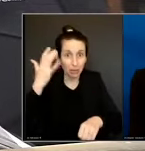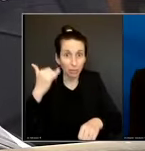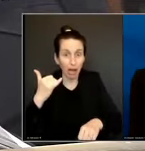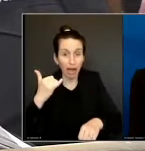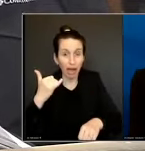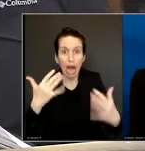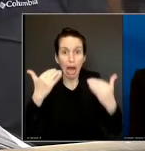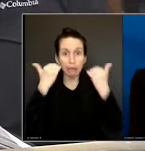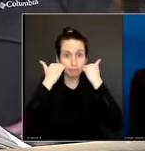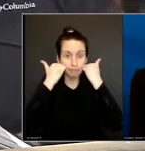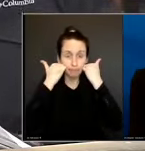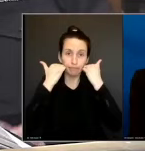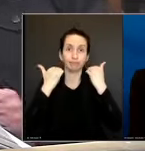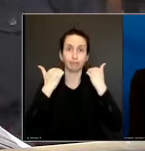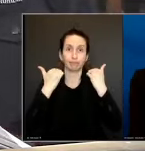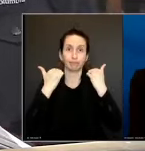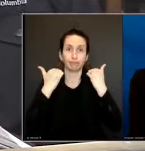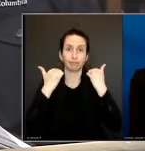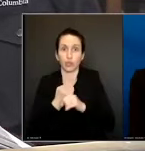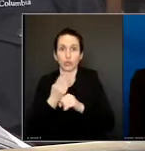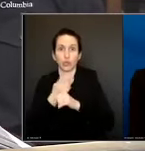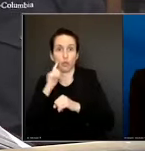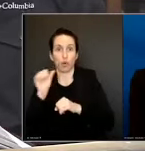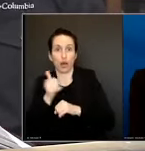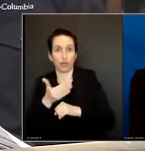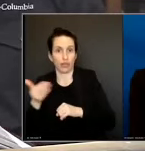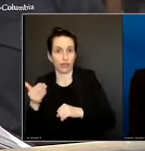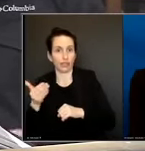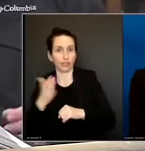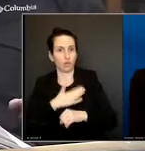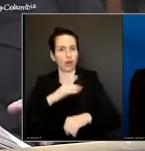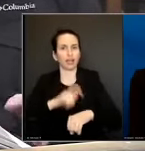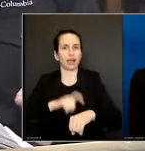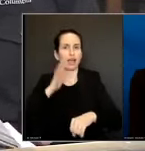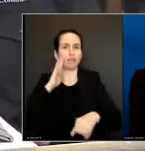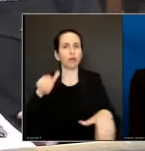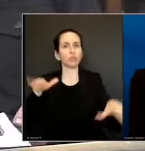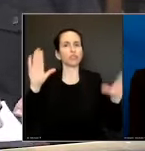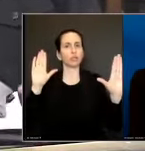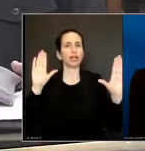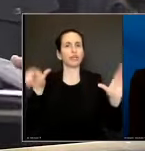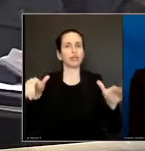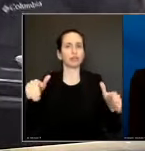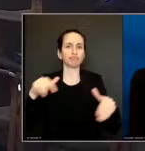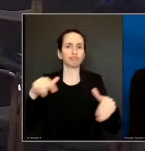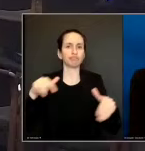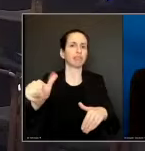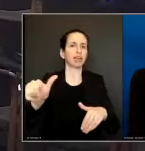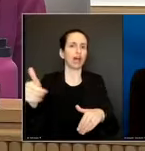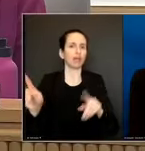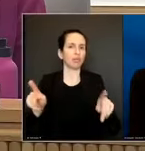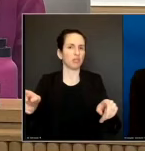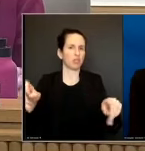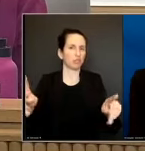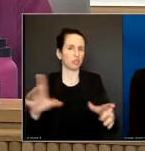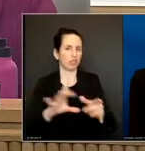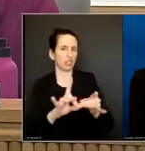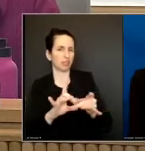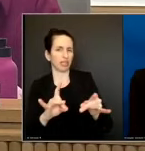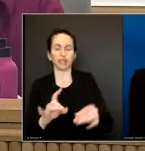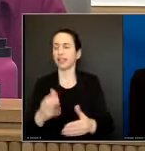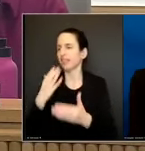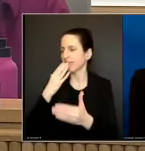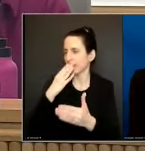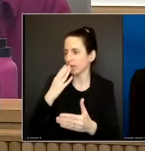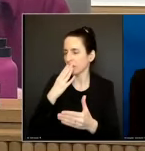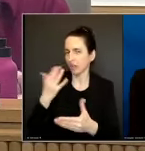being used for other things. I would like to surrender my time and allow the others to speak. Thank you. Thank you, and thank you for being here. I'm going to